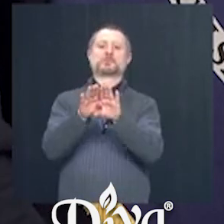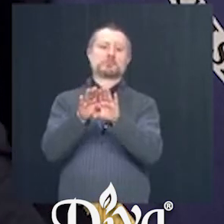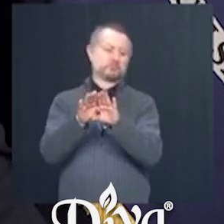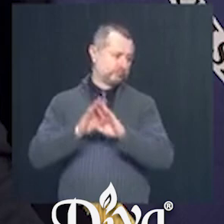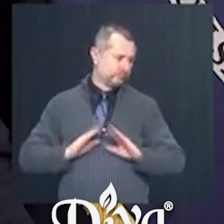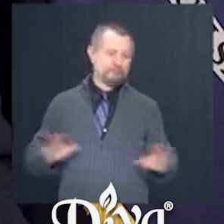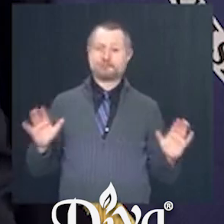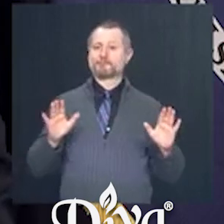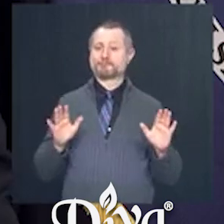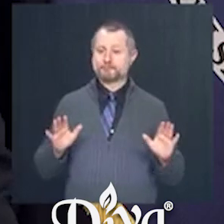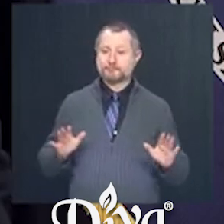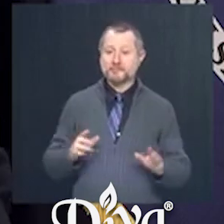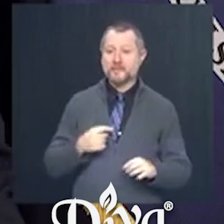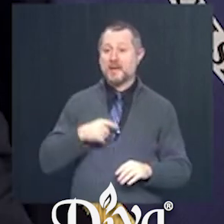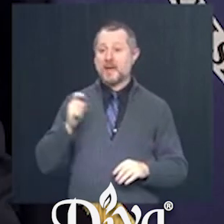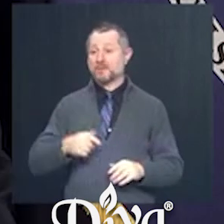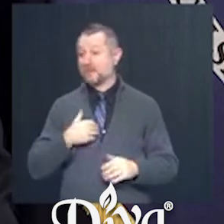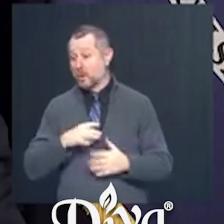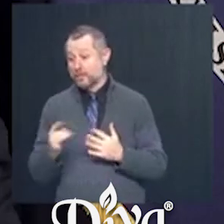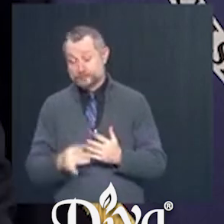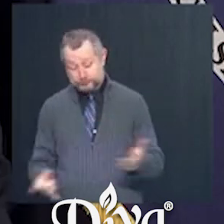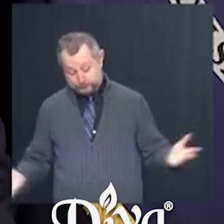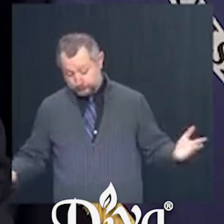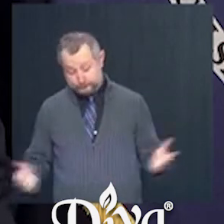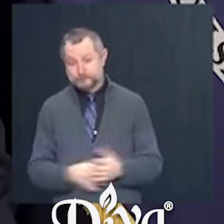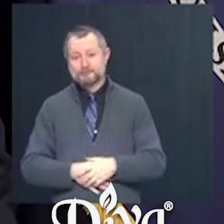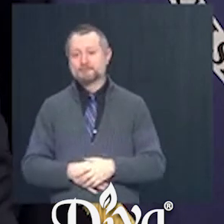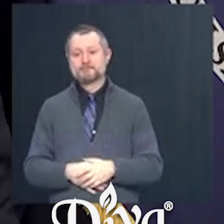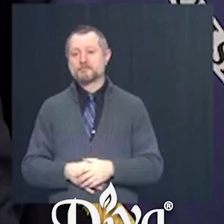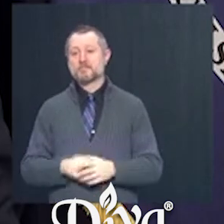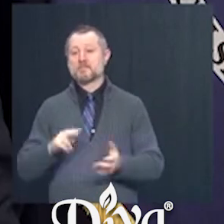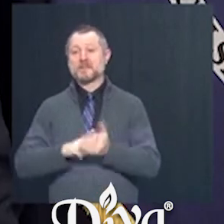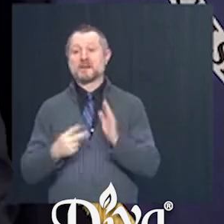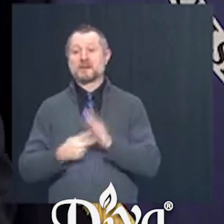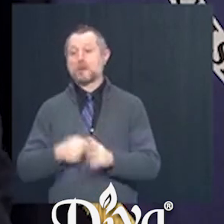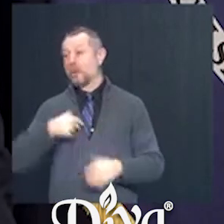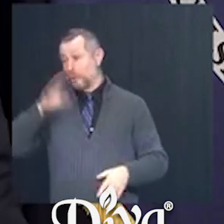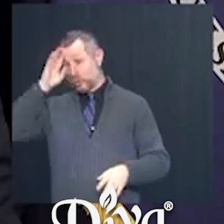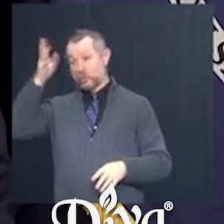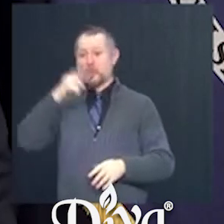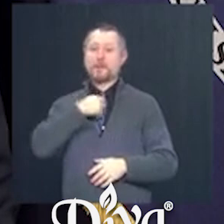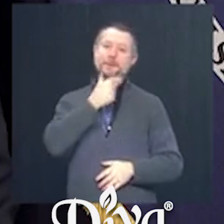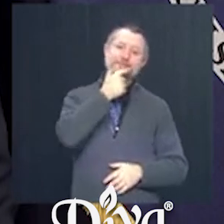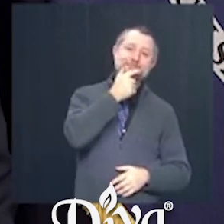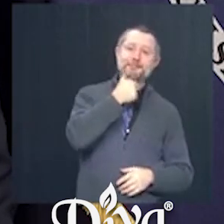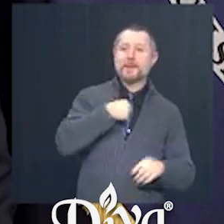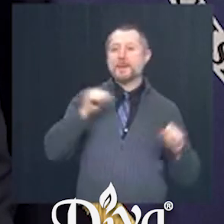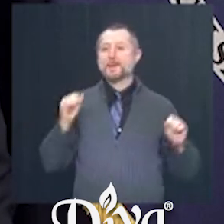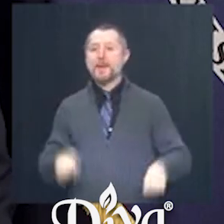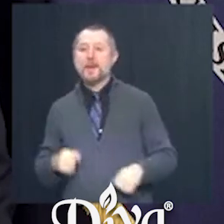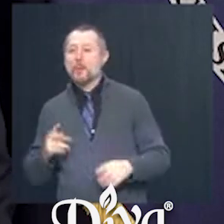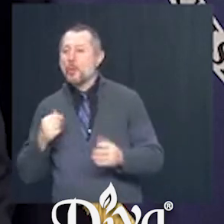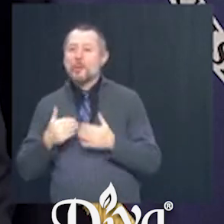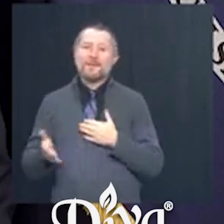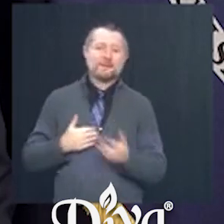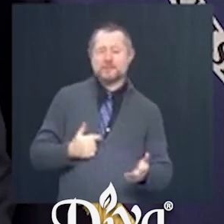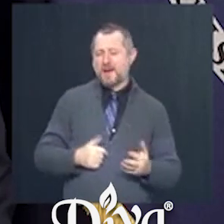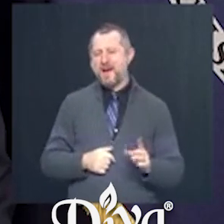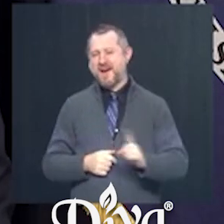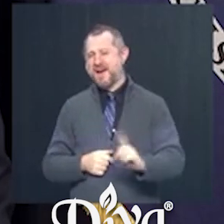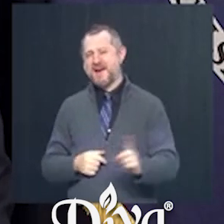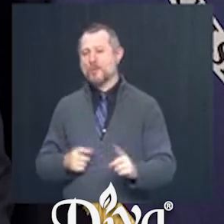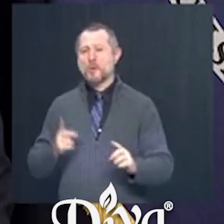no options. That's not discretionary. That's not, well, maybe there's